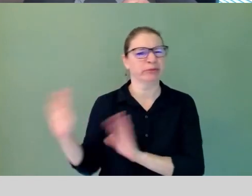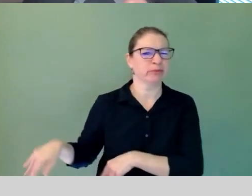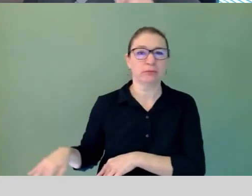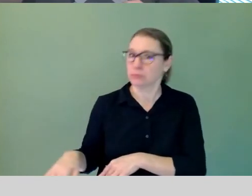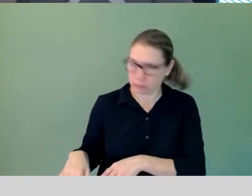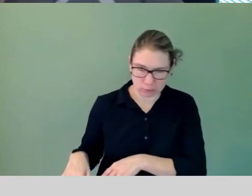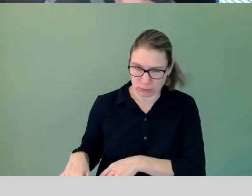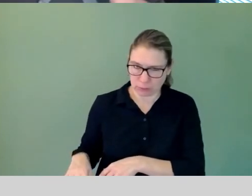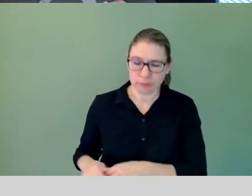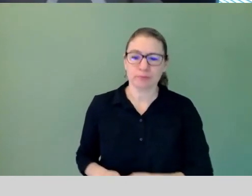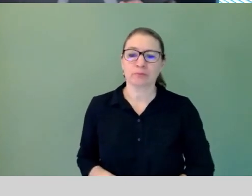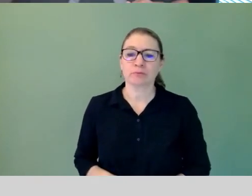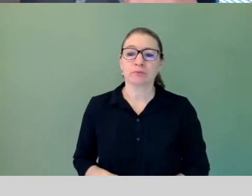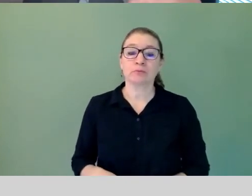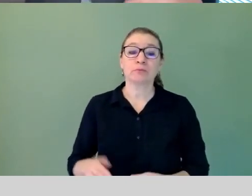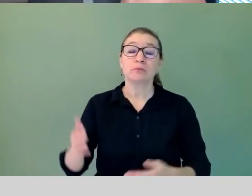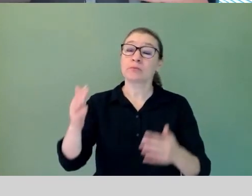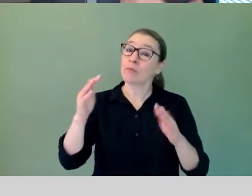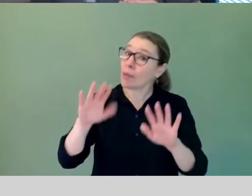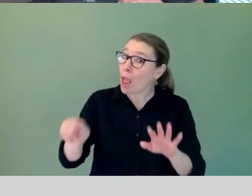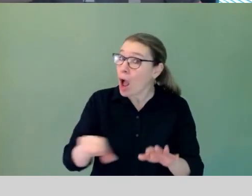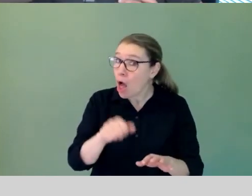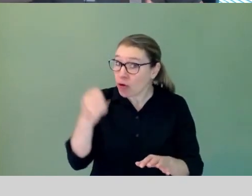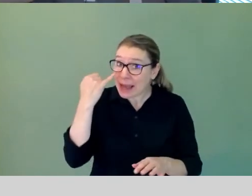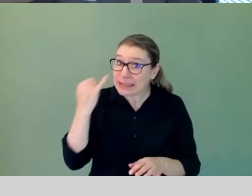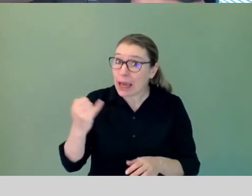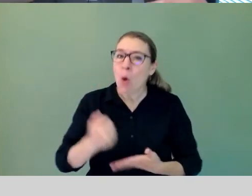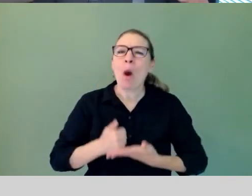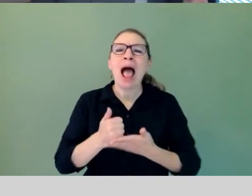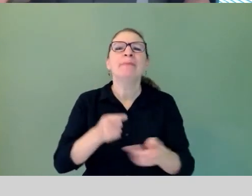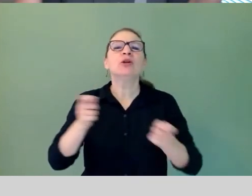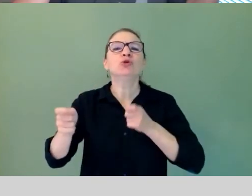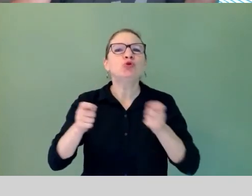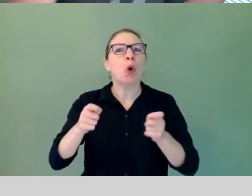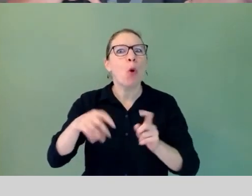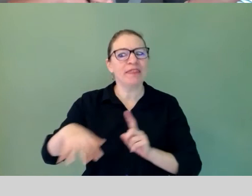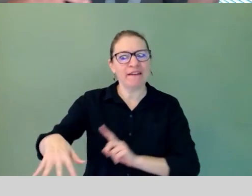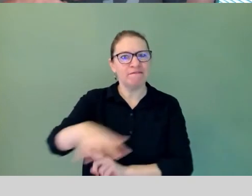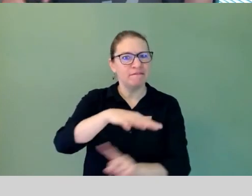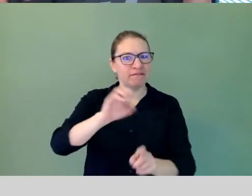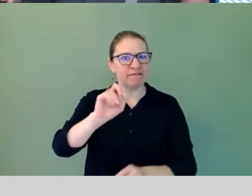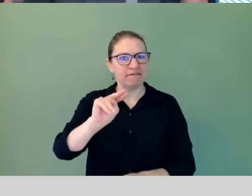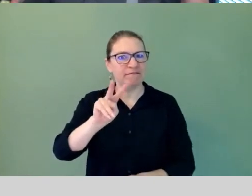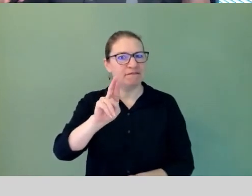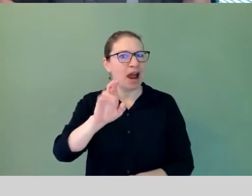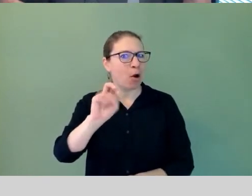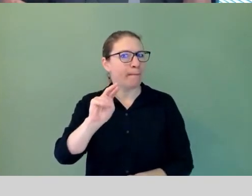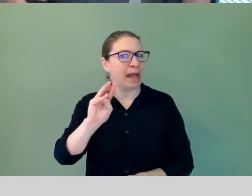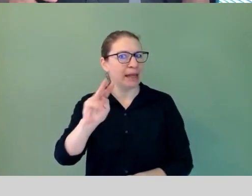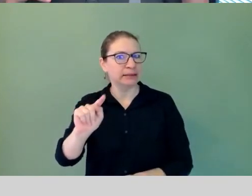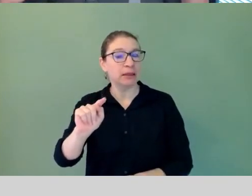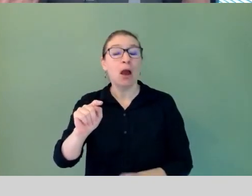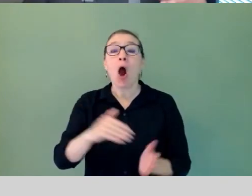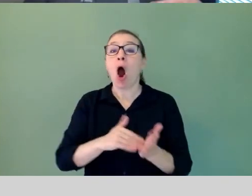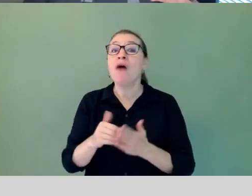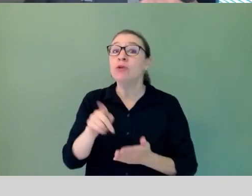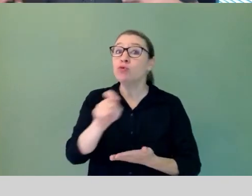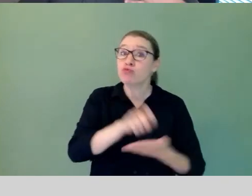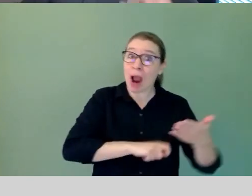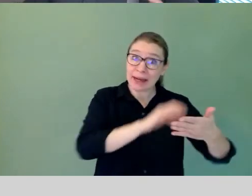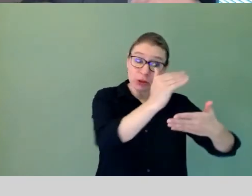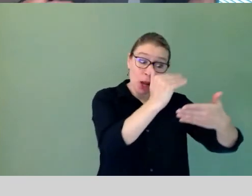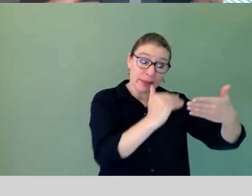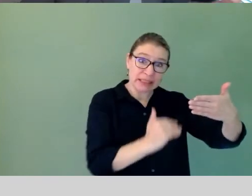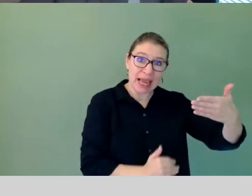One of the other advantages of this also allows you to control the environment in which they write in. So very often when you're writing documentation and stuff, you can't always control